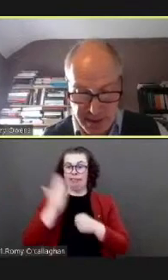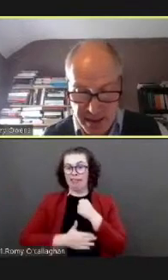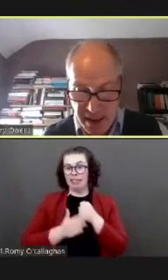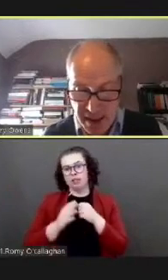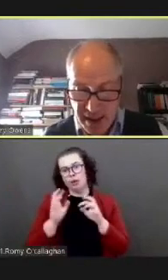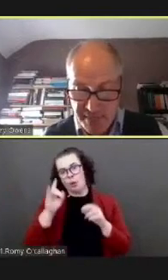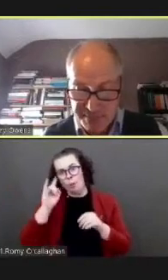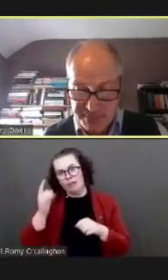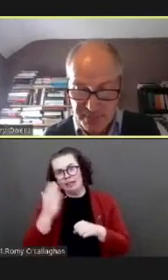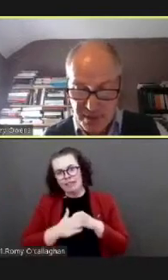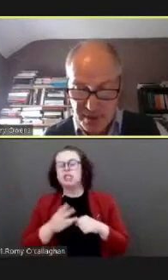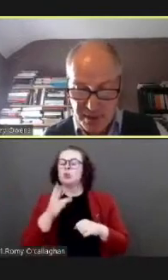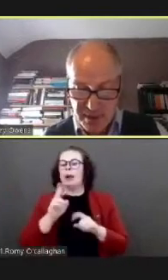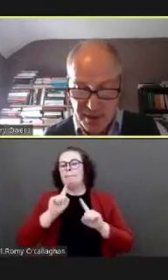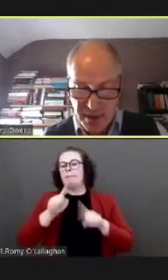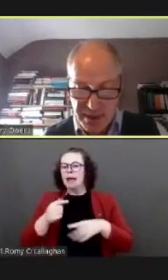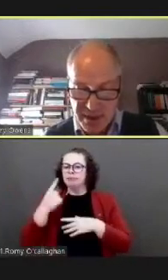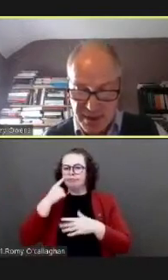COVID.